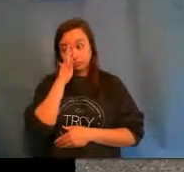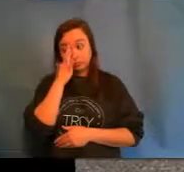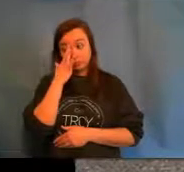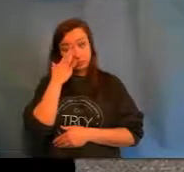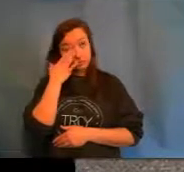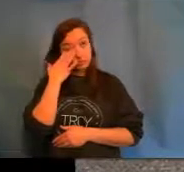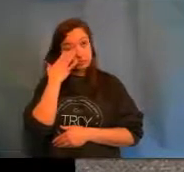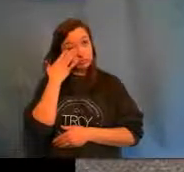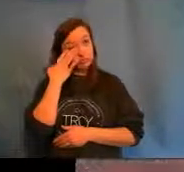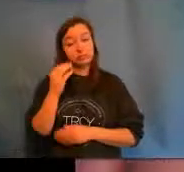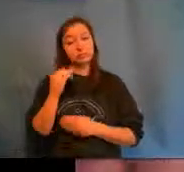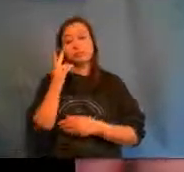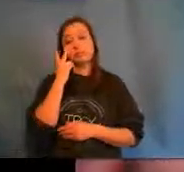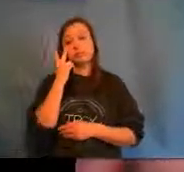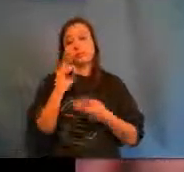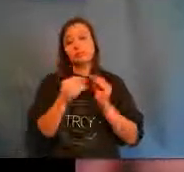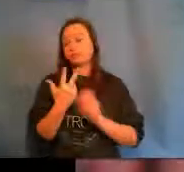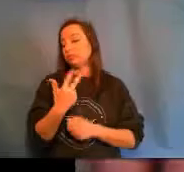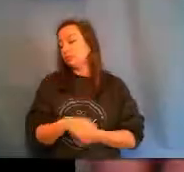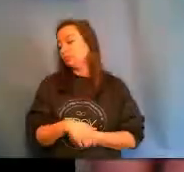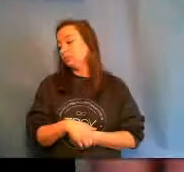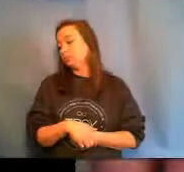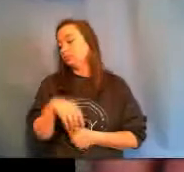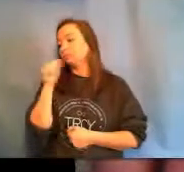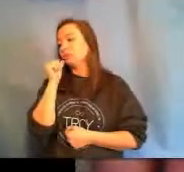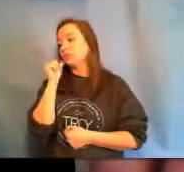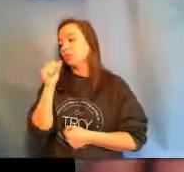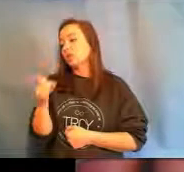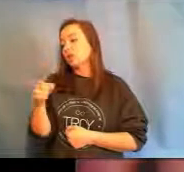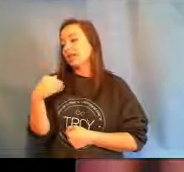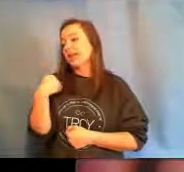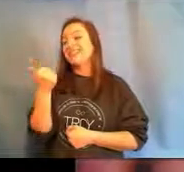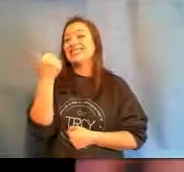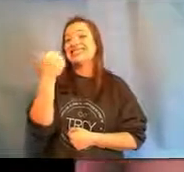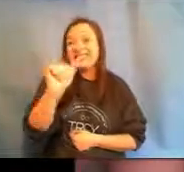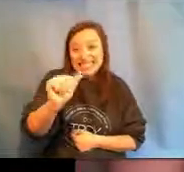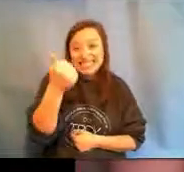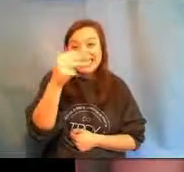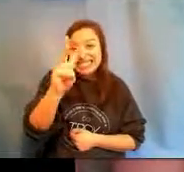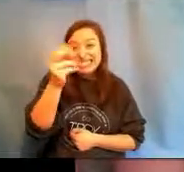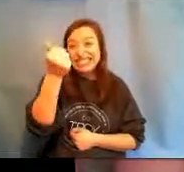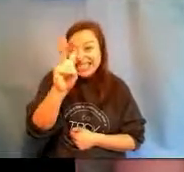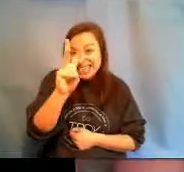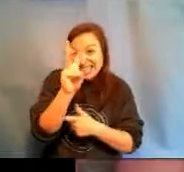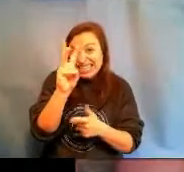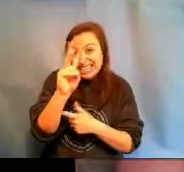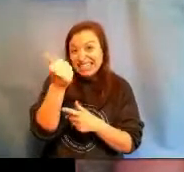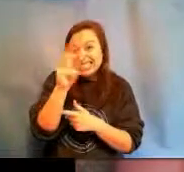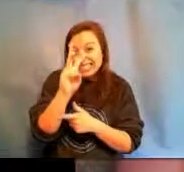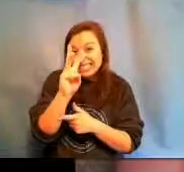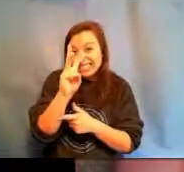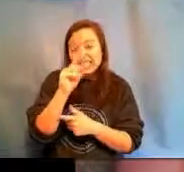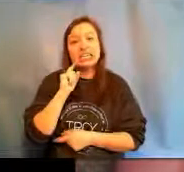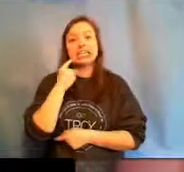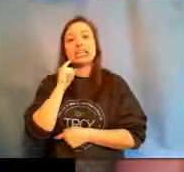All right, let's look at number 3. Rachel had 16 candy hearts. She